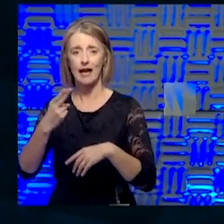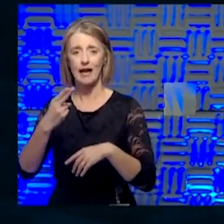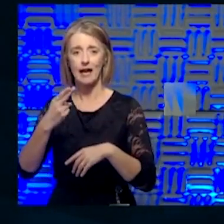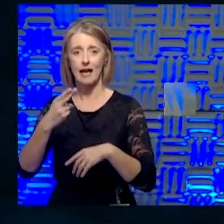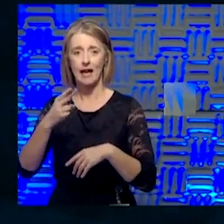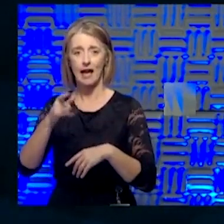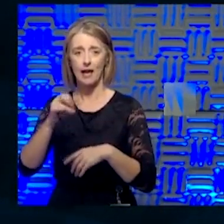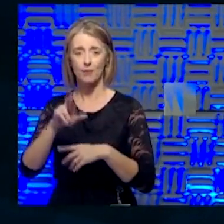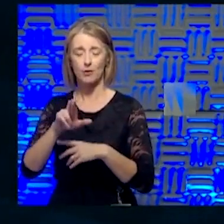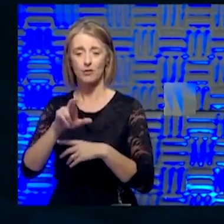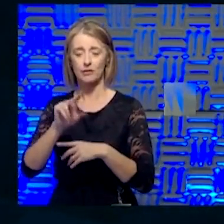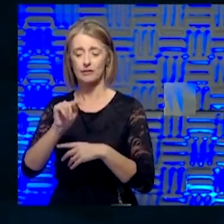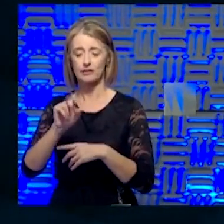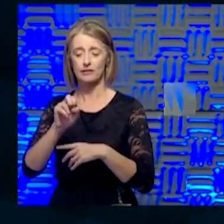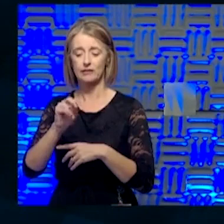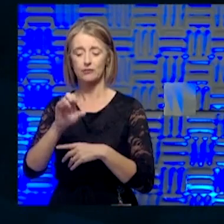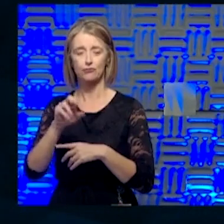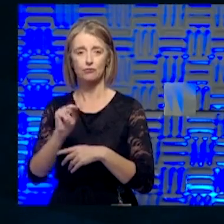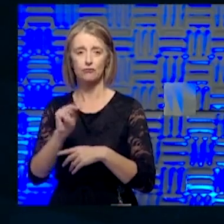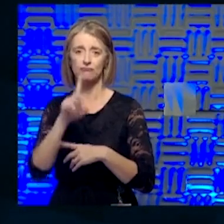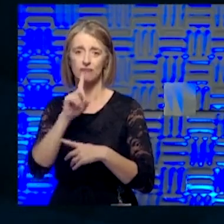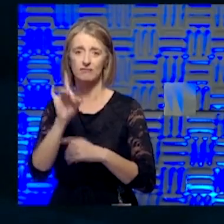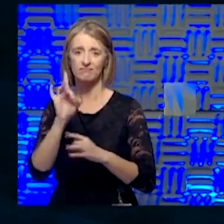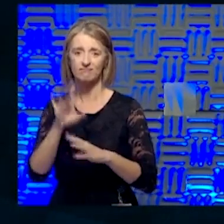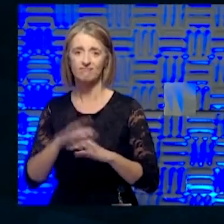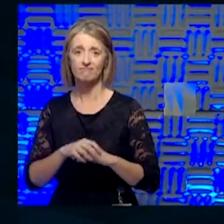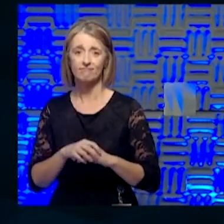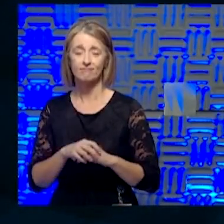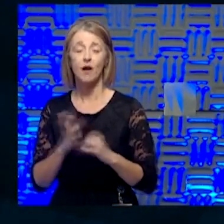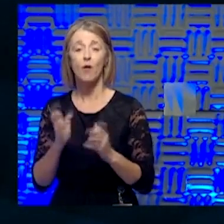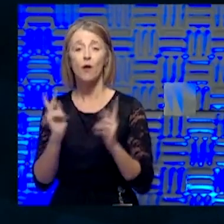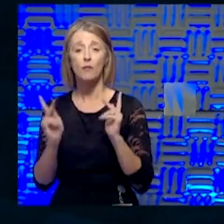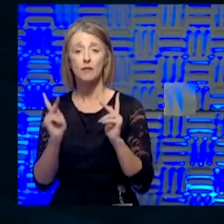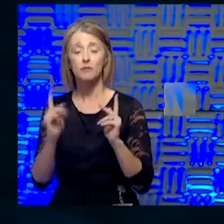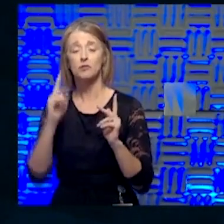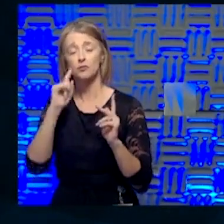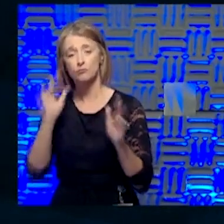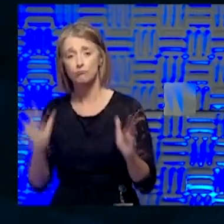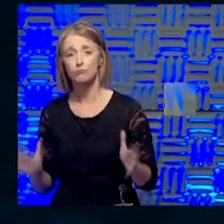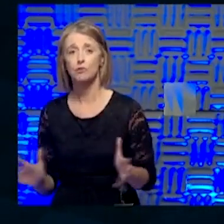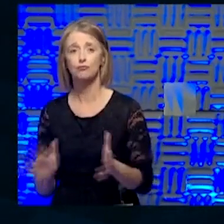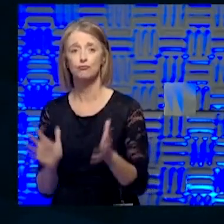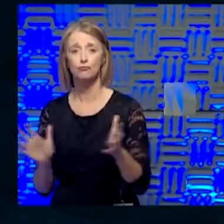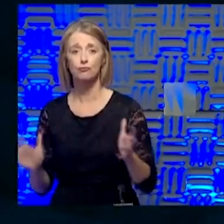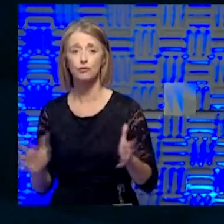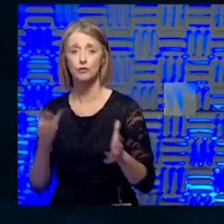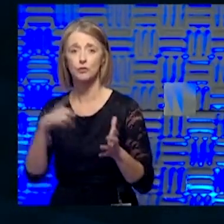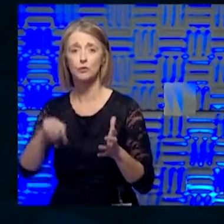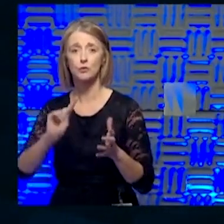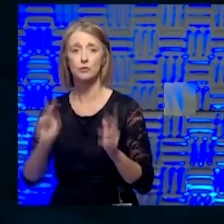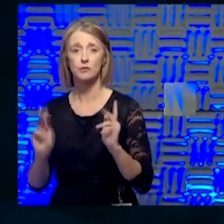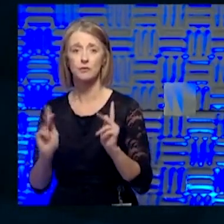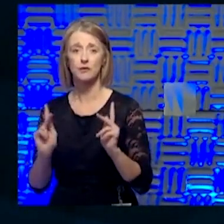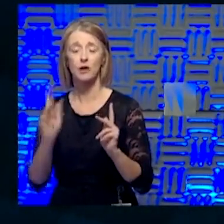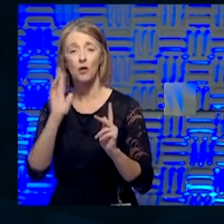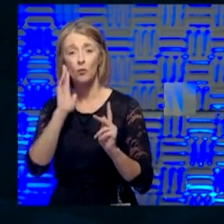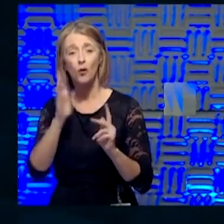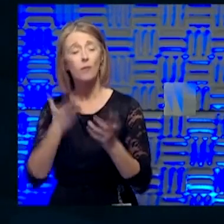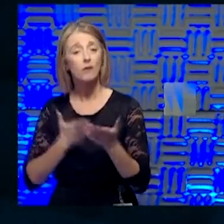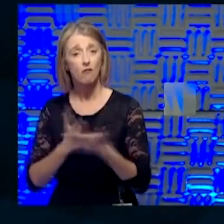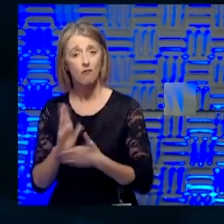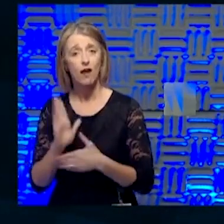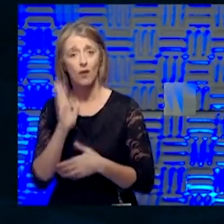else. And I just want people to be encouraged and know it's going to be all